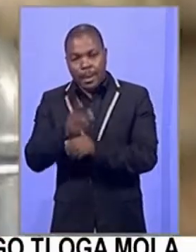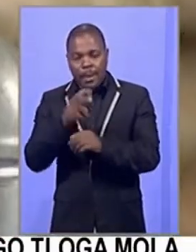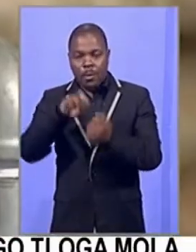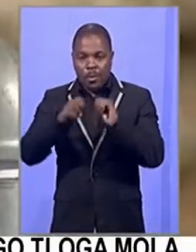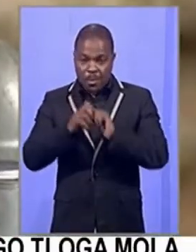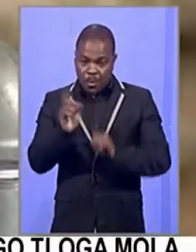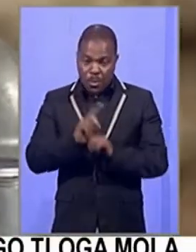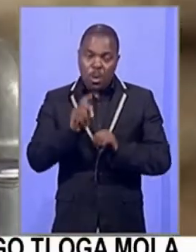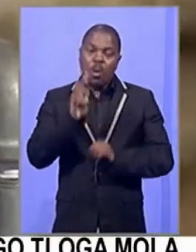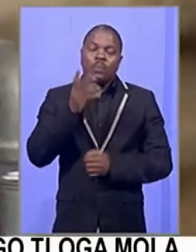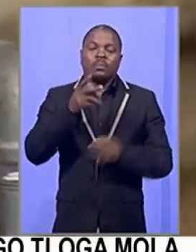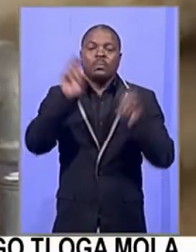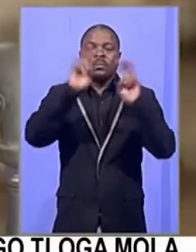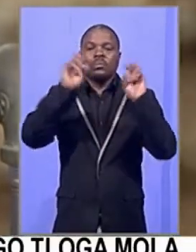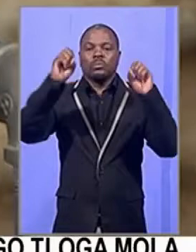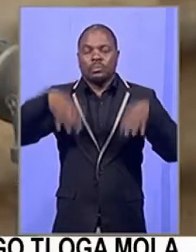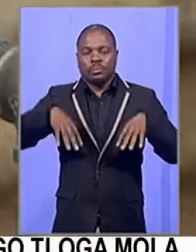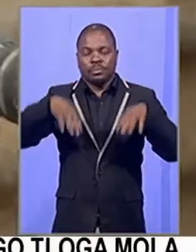load shedding.